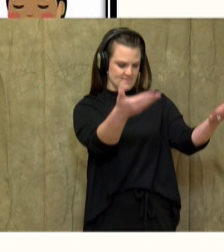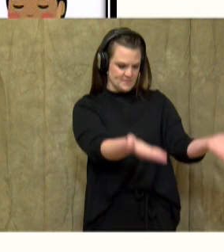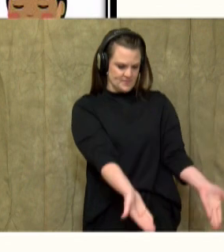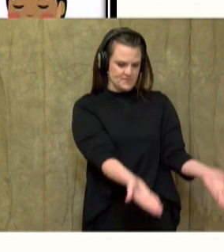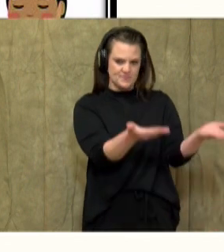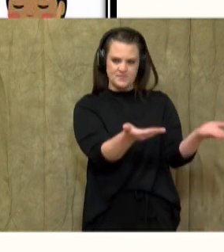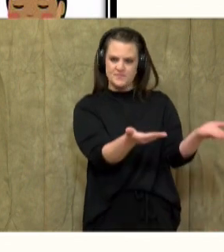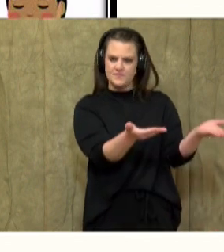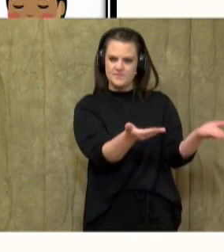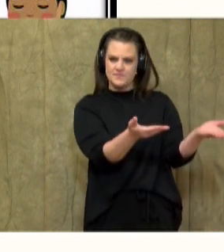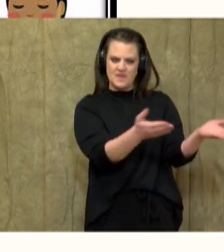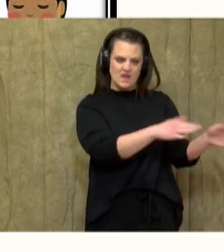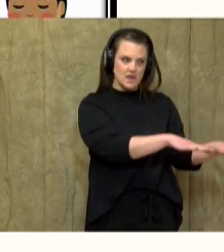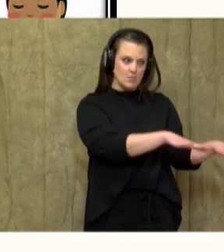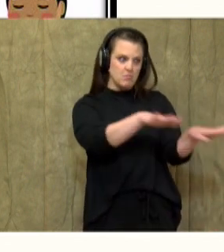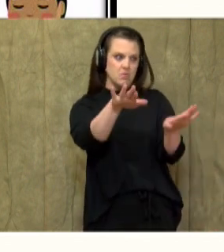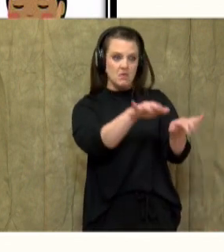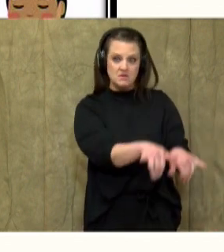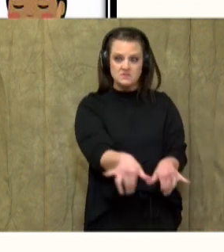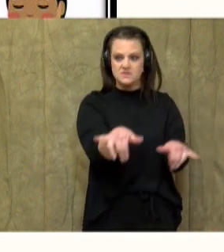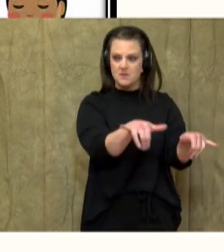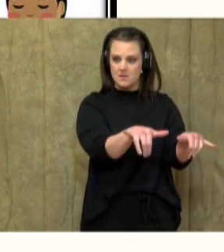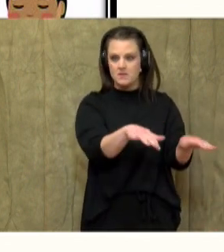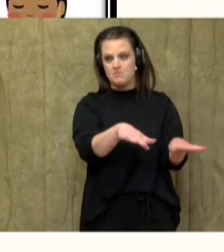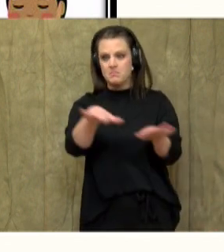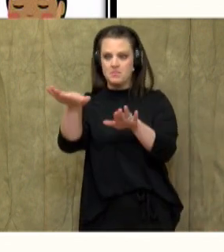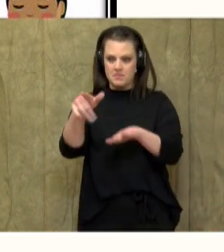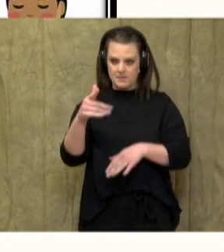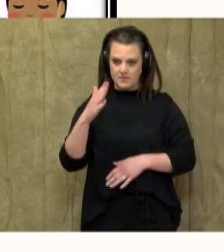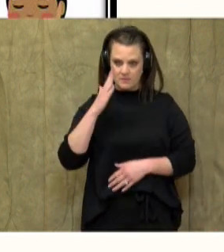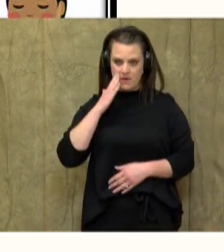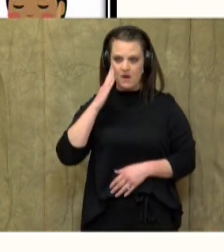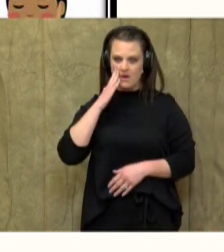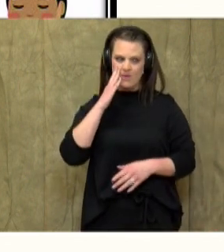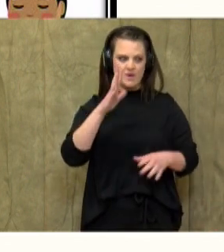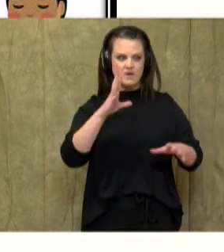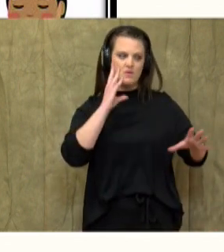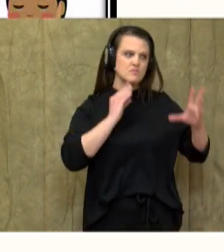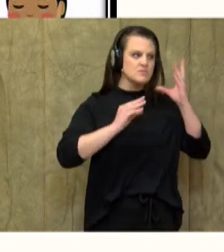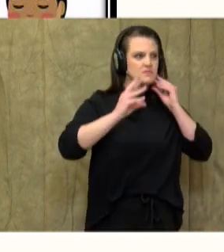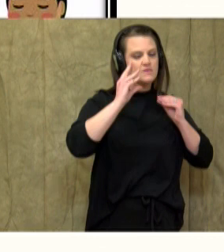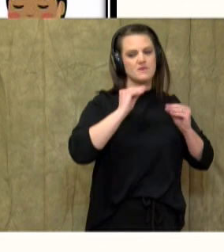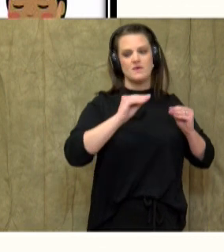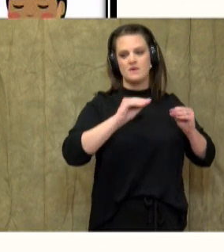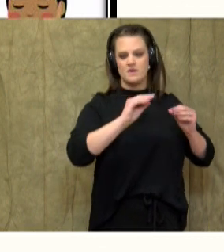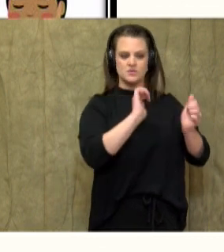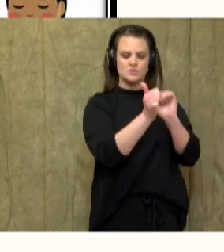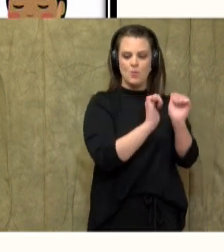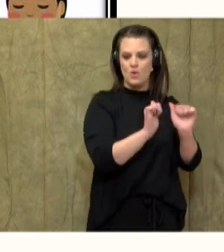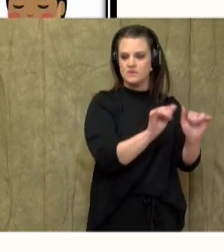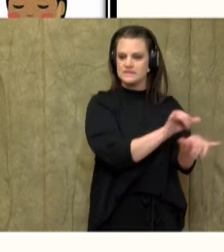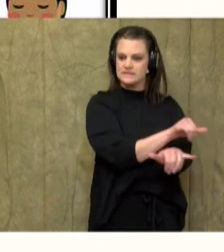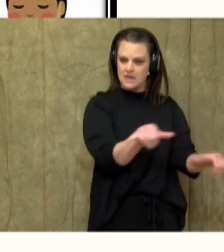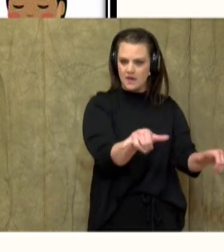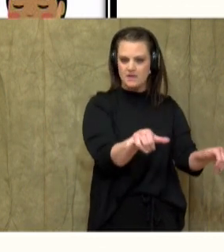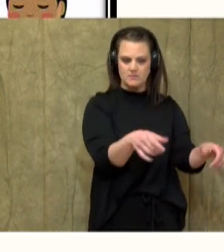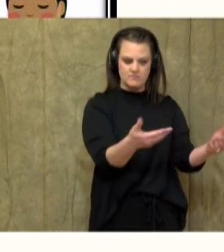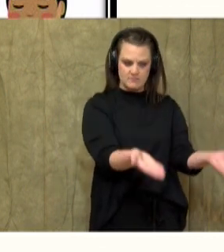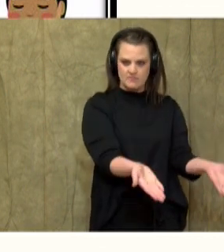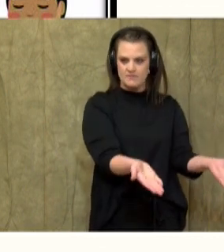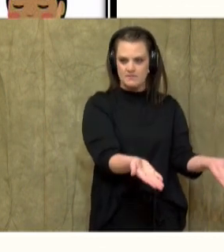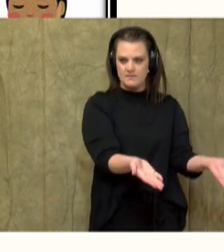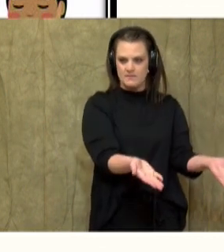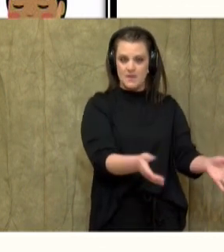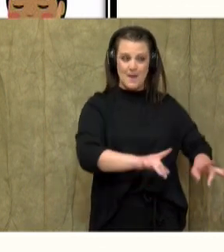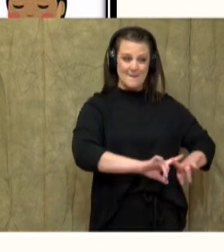very similar upbringings and they do very similar activities and sports, however,